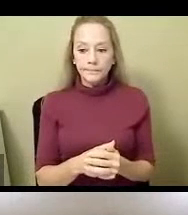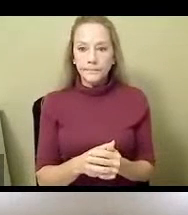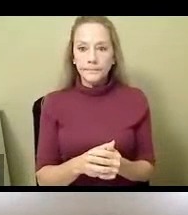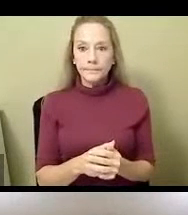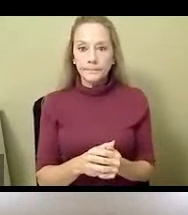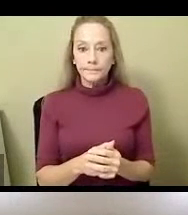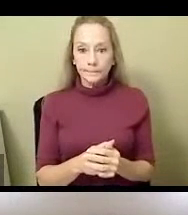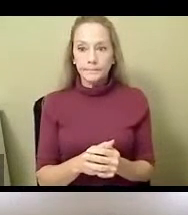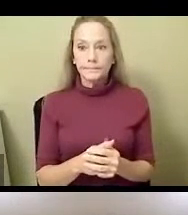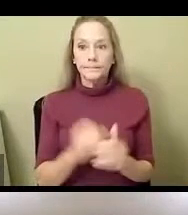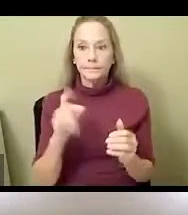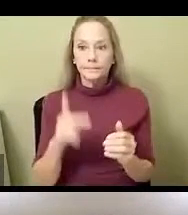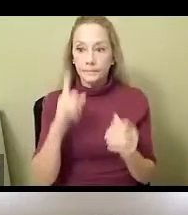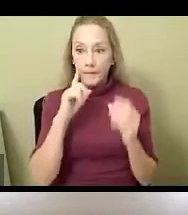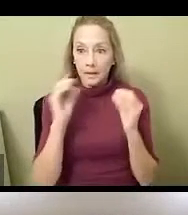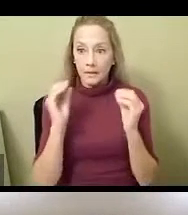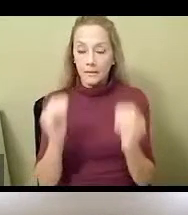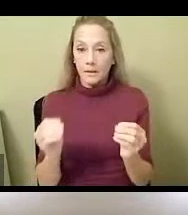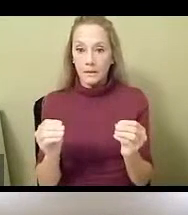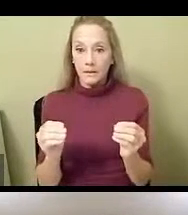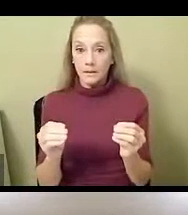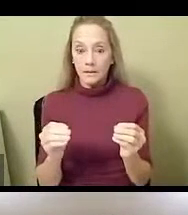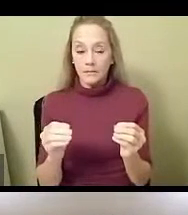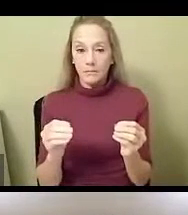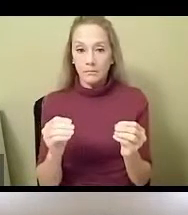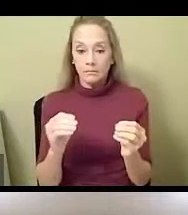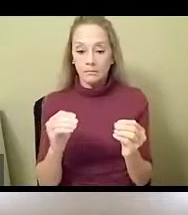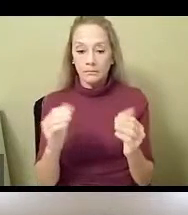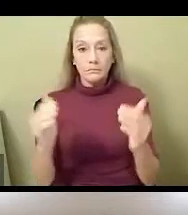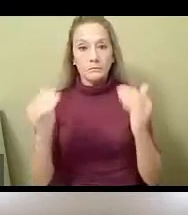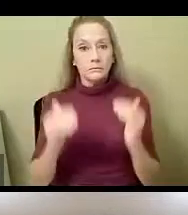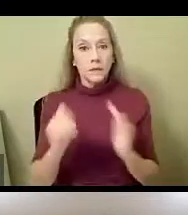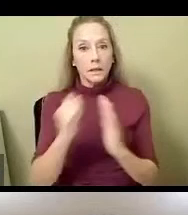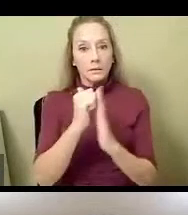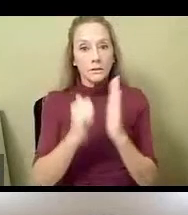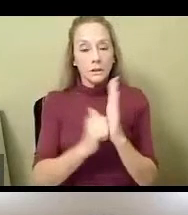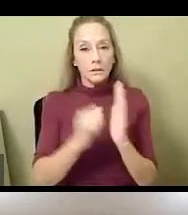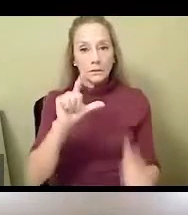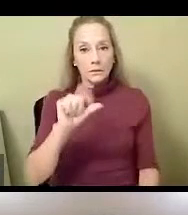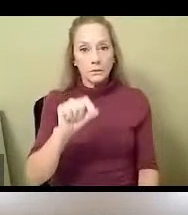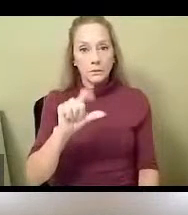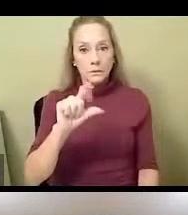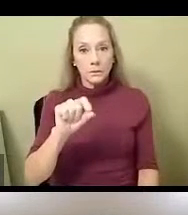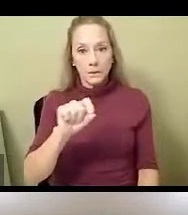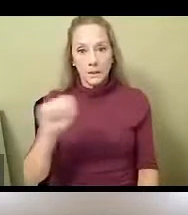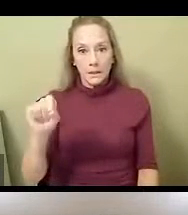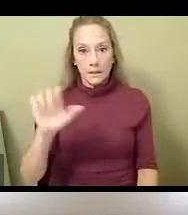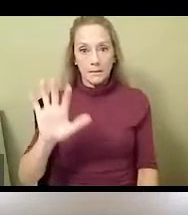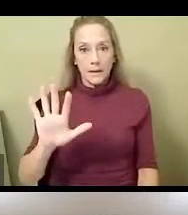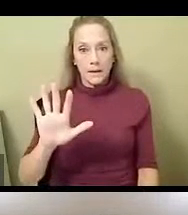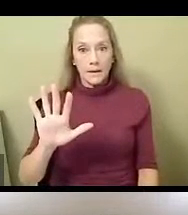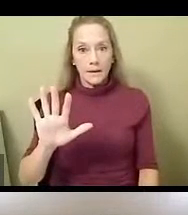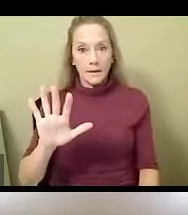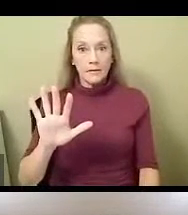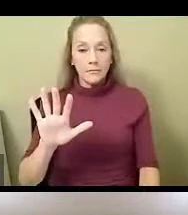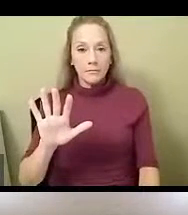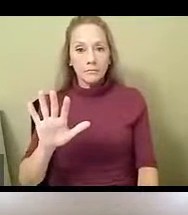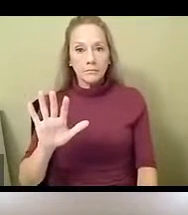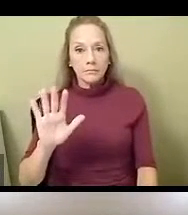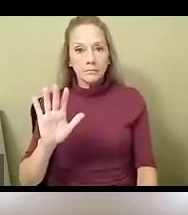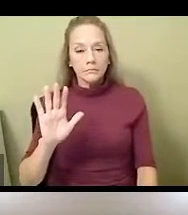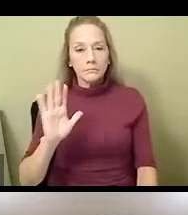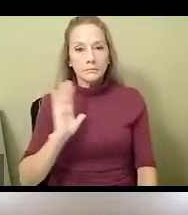All right, hearing none. The next one up for discussion is 2020-5. Which is our curfew